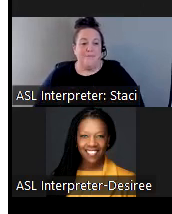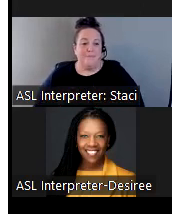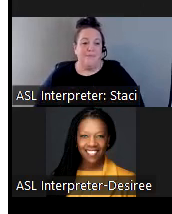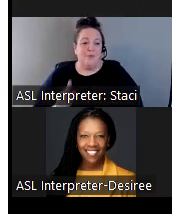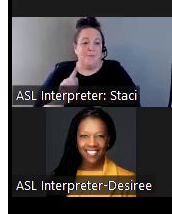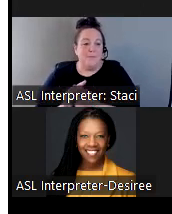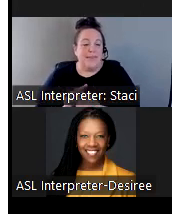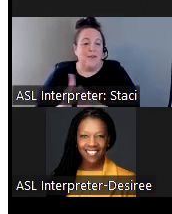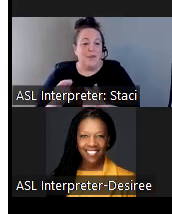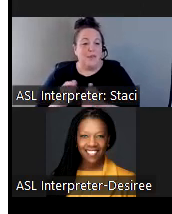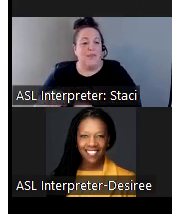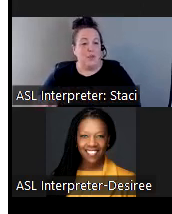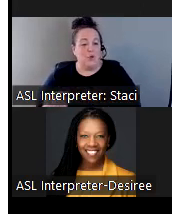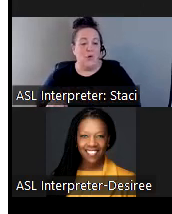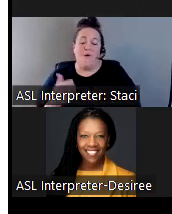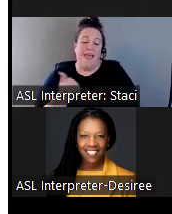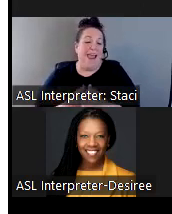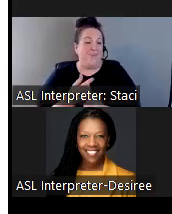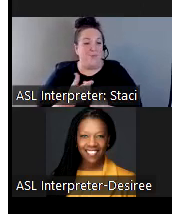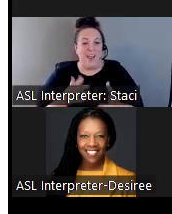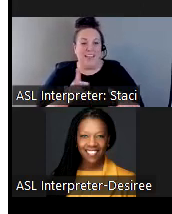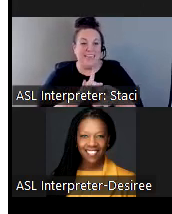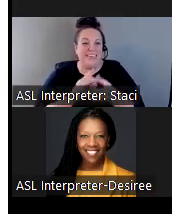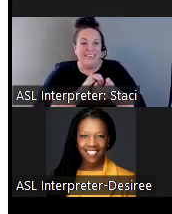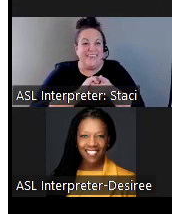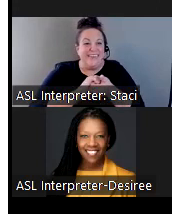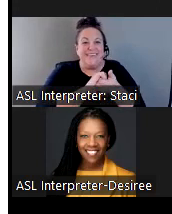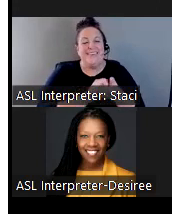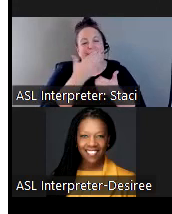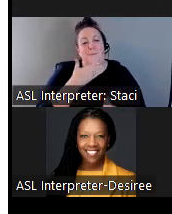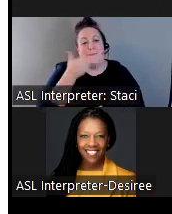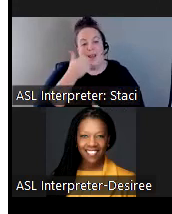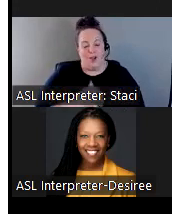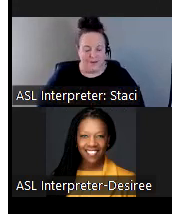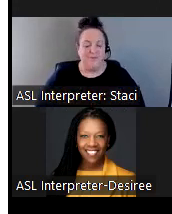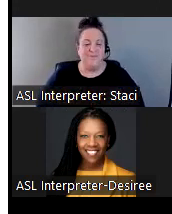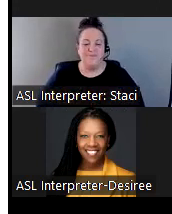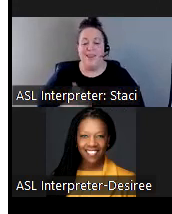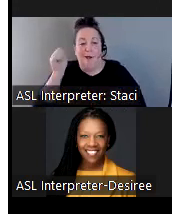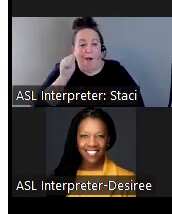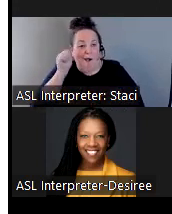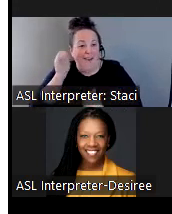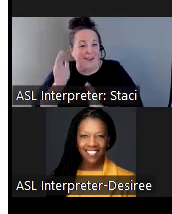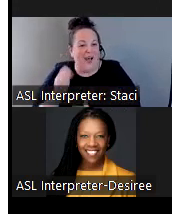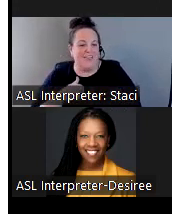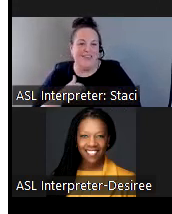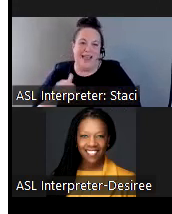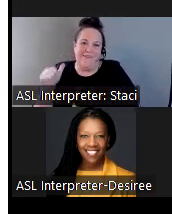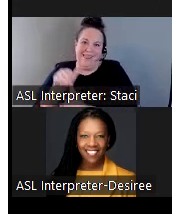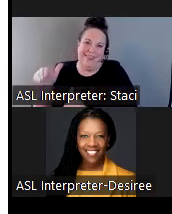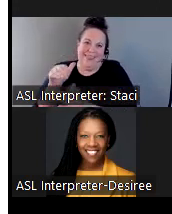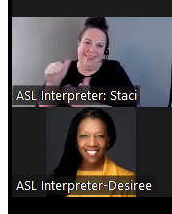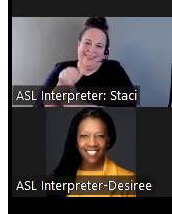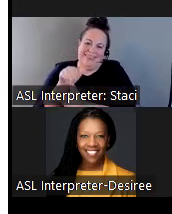you and everybody try to work together a little bit better. Audiologists, I'm always going to harp on you, but that's because I'm an